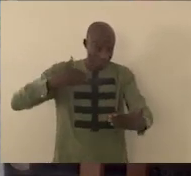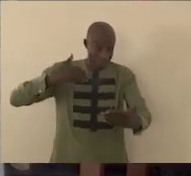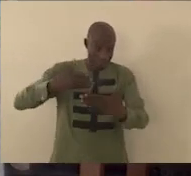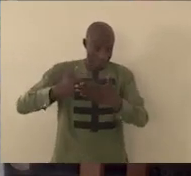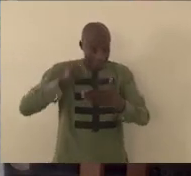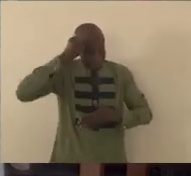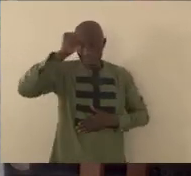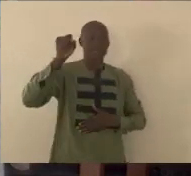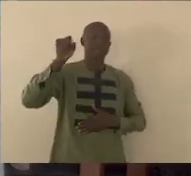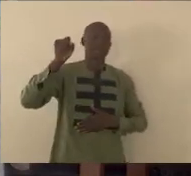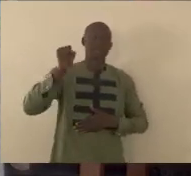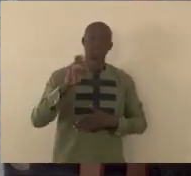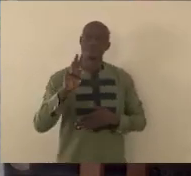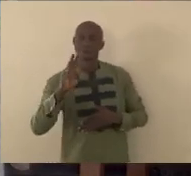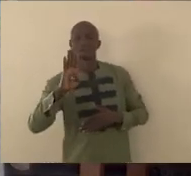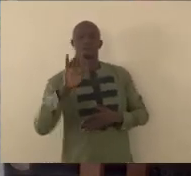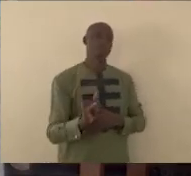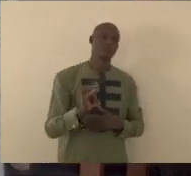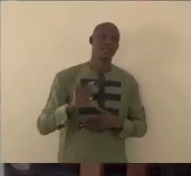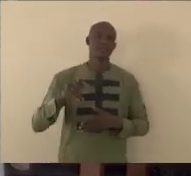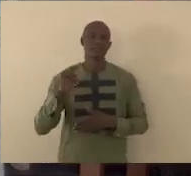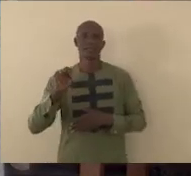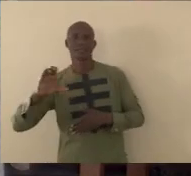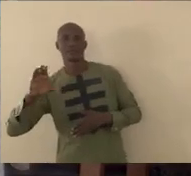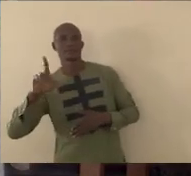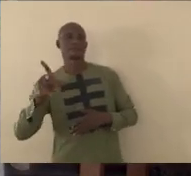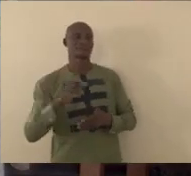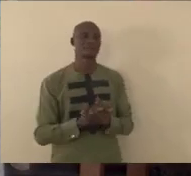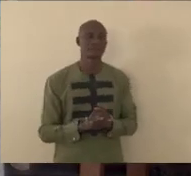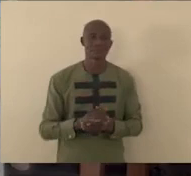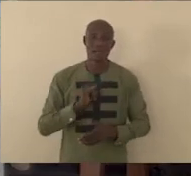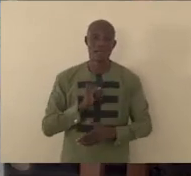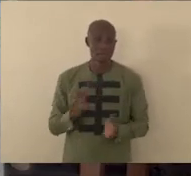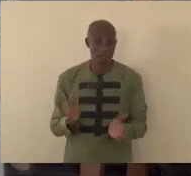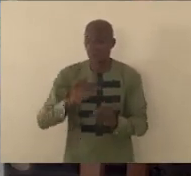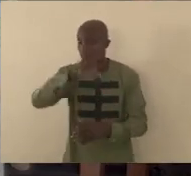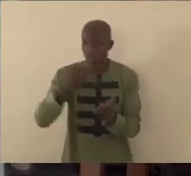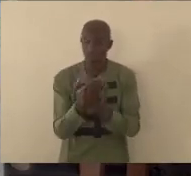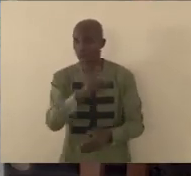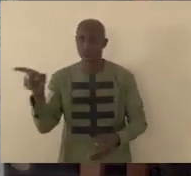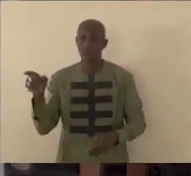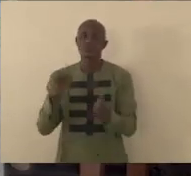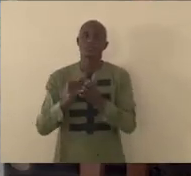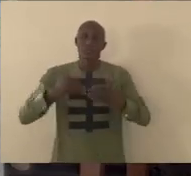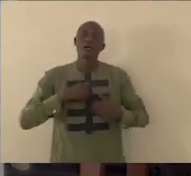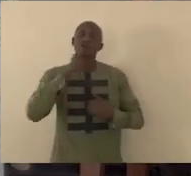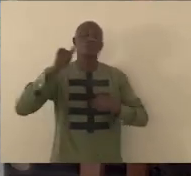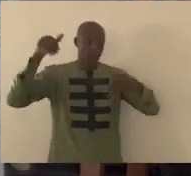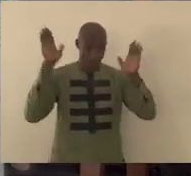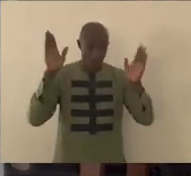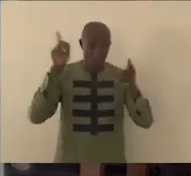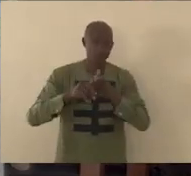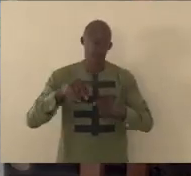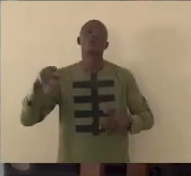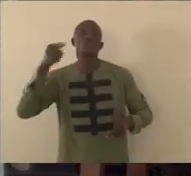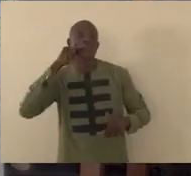the labor unions with the attendant tension across the land, I urge all of you who have not given up on the Nigerian